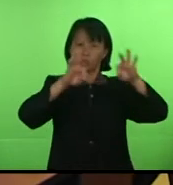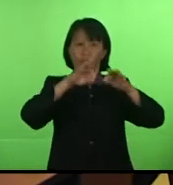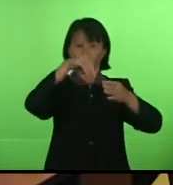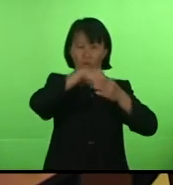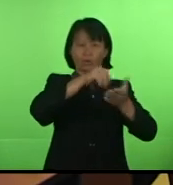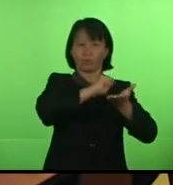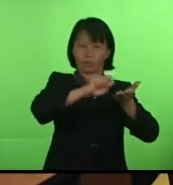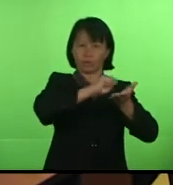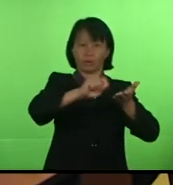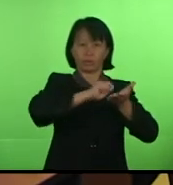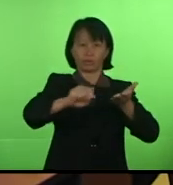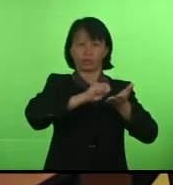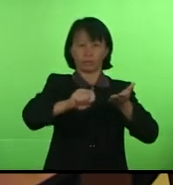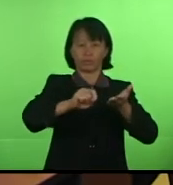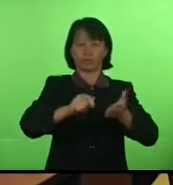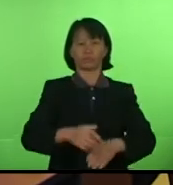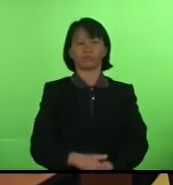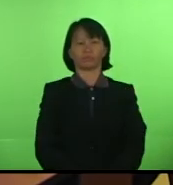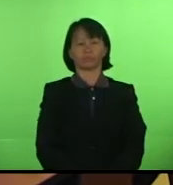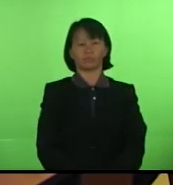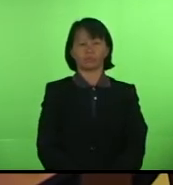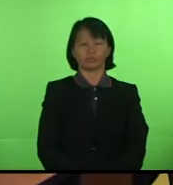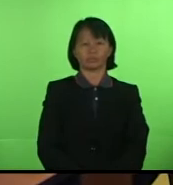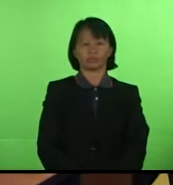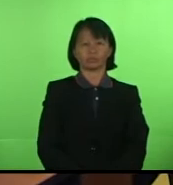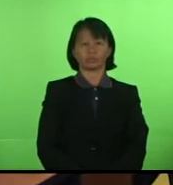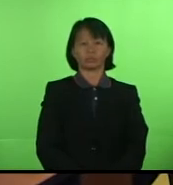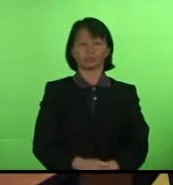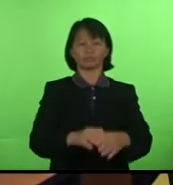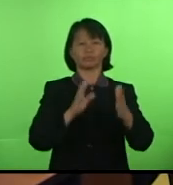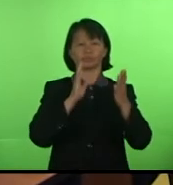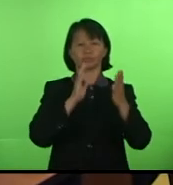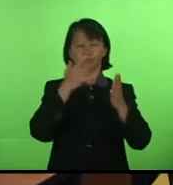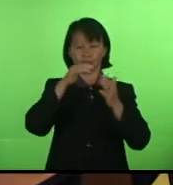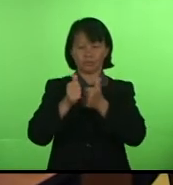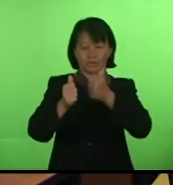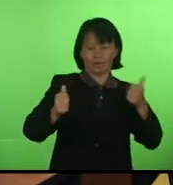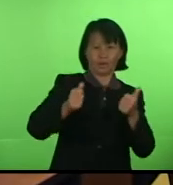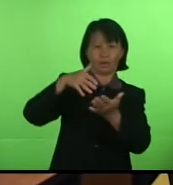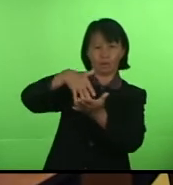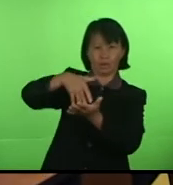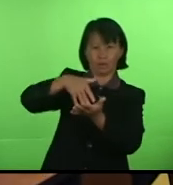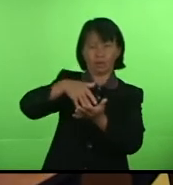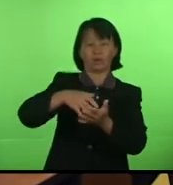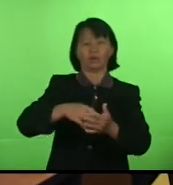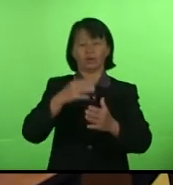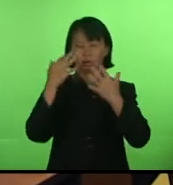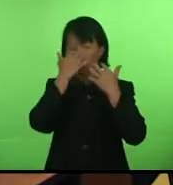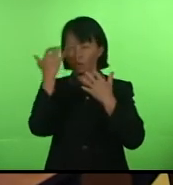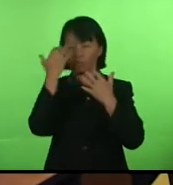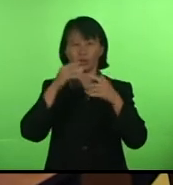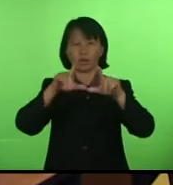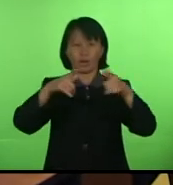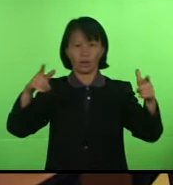avoid written communication? Okay, so the pitfalls to avoid are using confusing language, alright, and